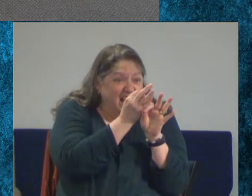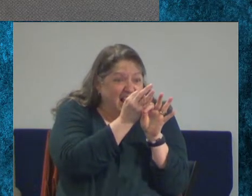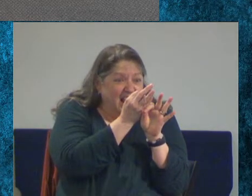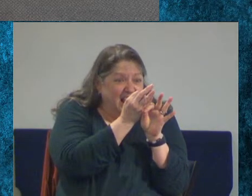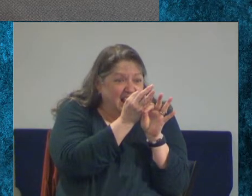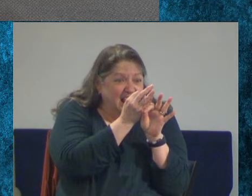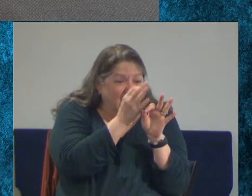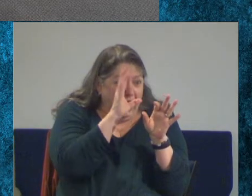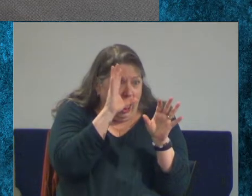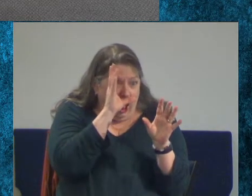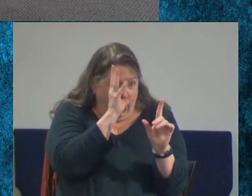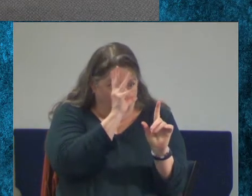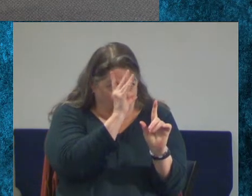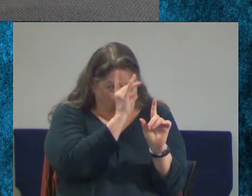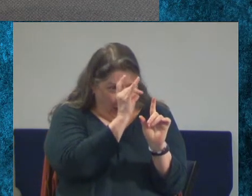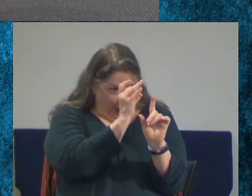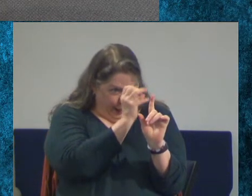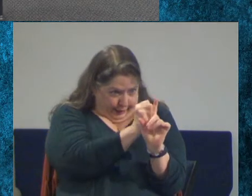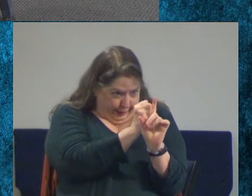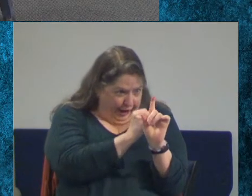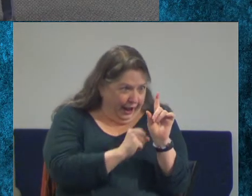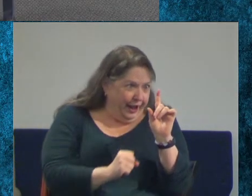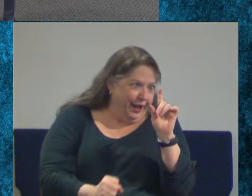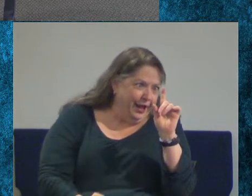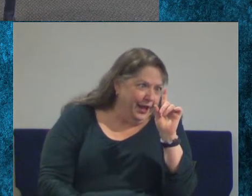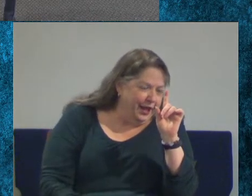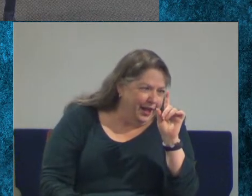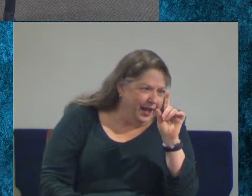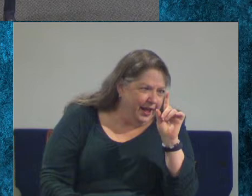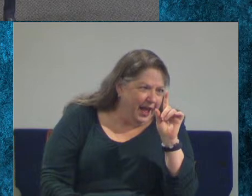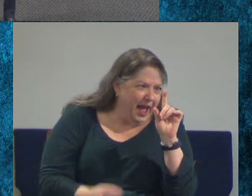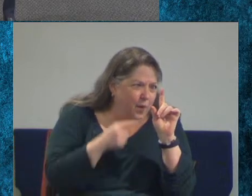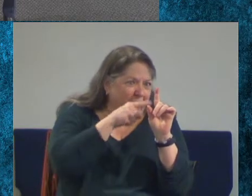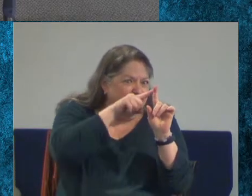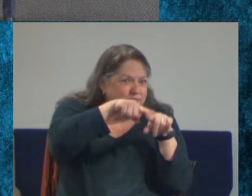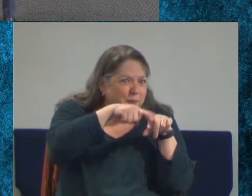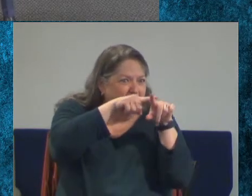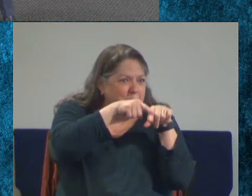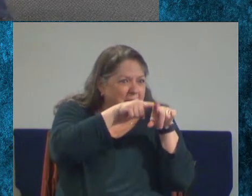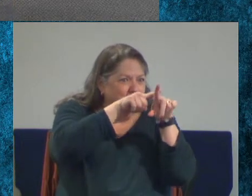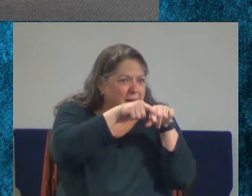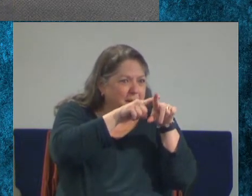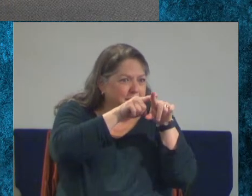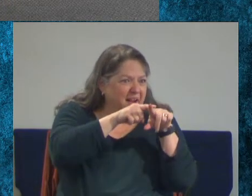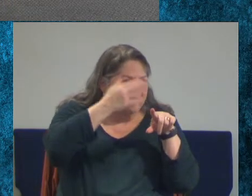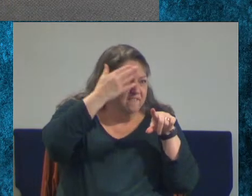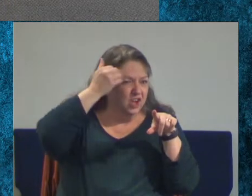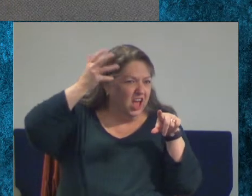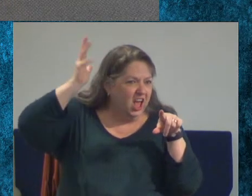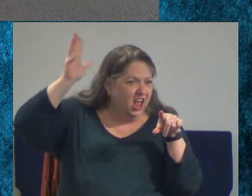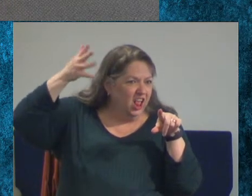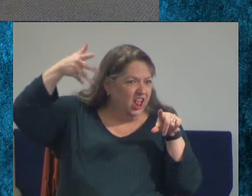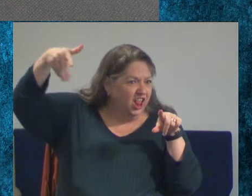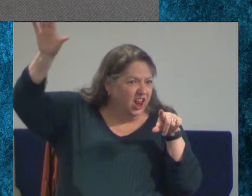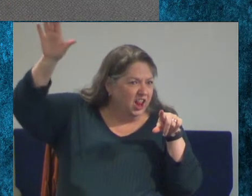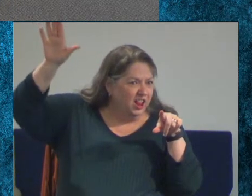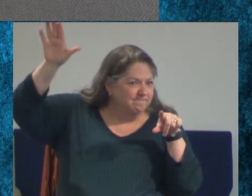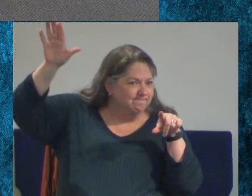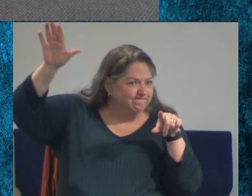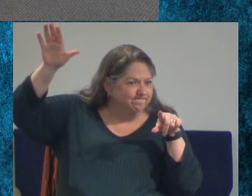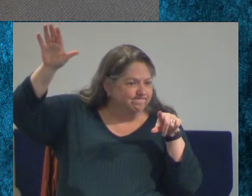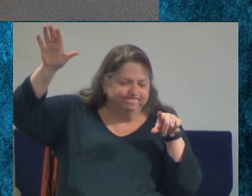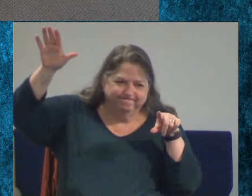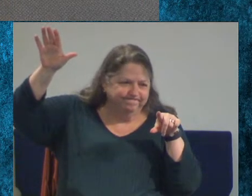where this becomes the most important object of how we're going to get better, and we lose sight of the one who gave man the